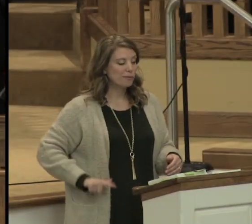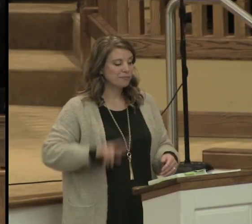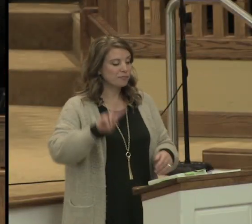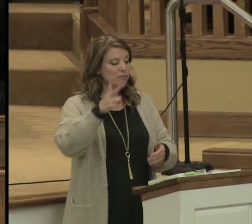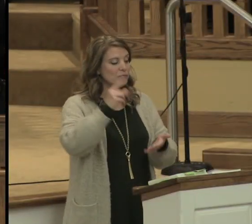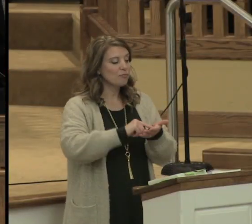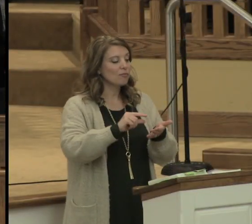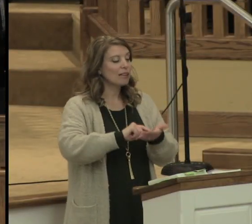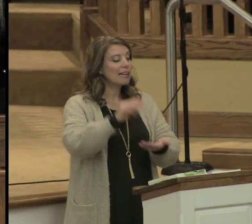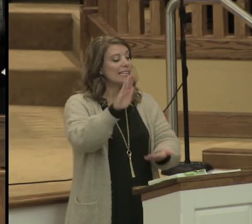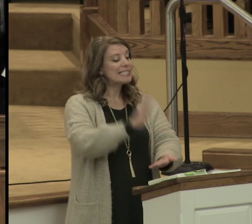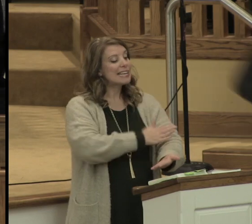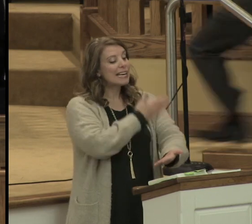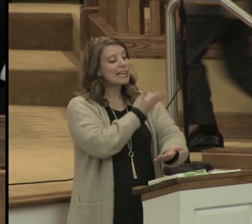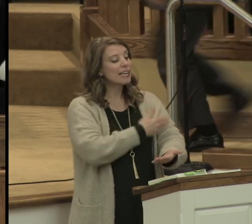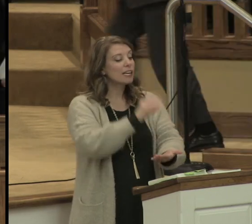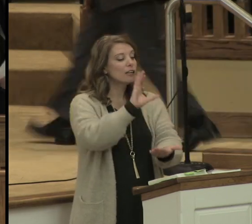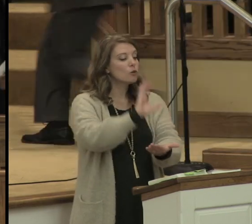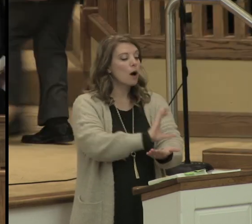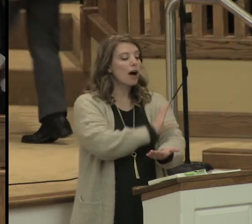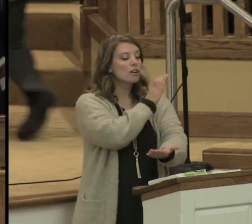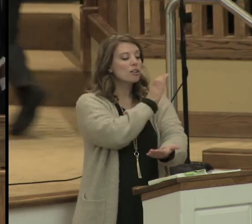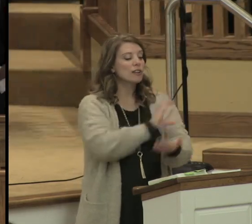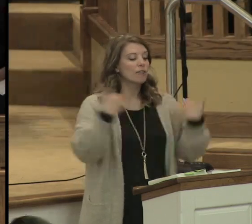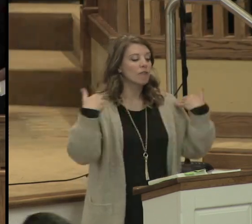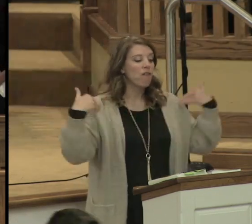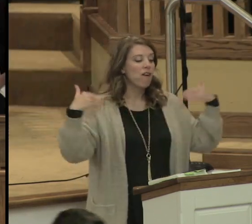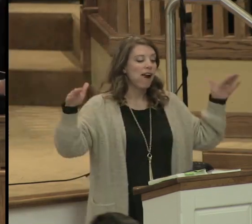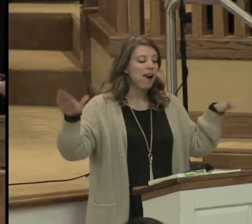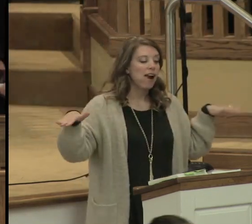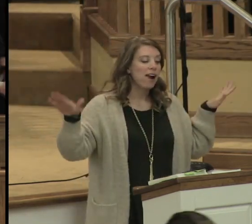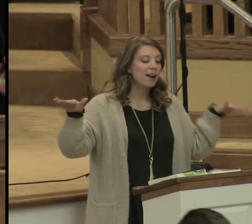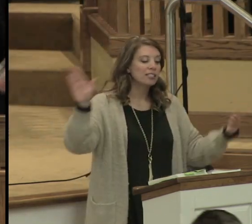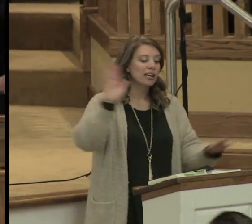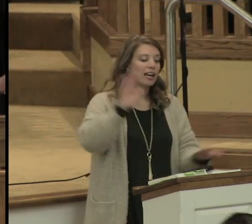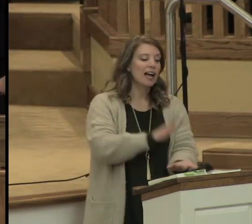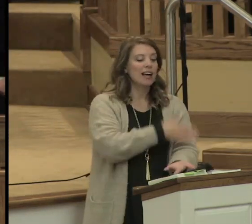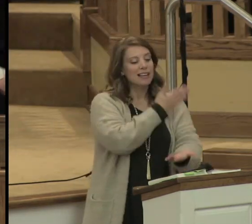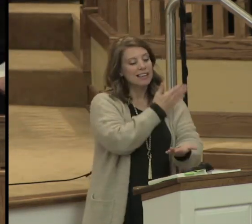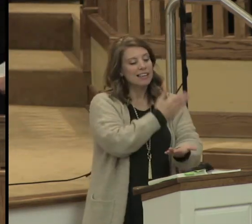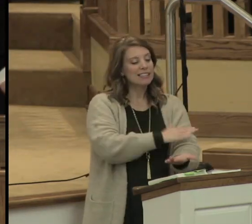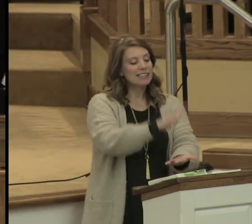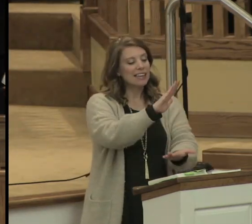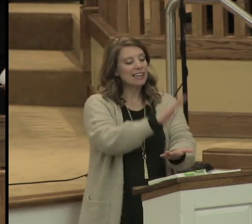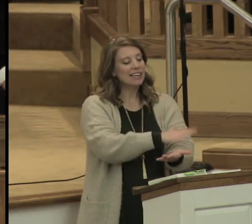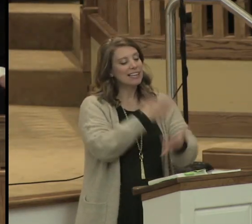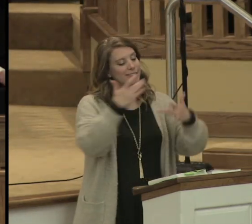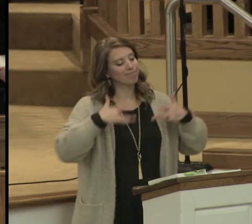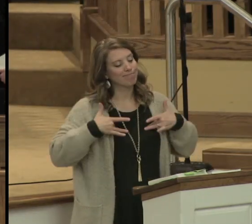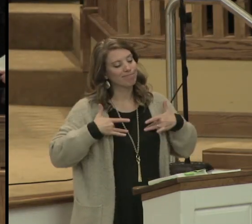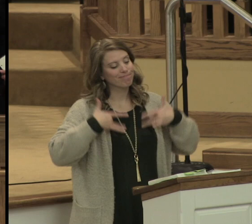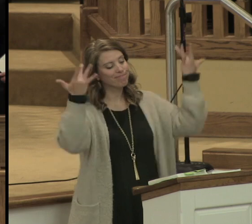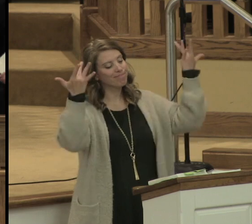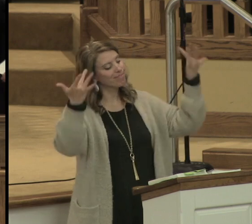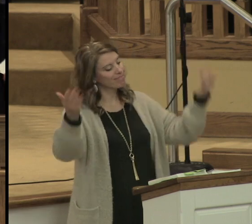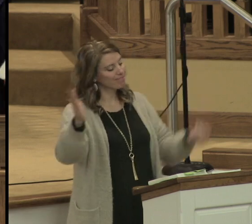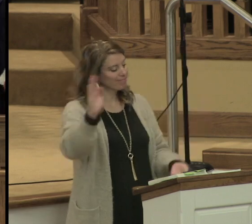on the second. Sing choirs of angels, sing in